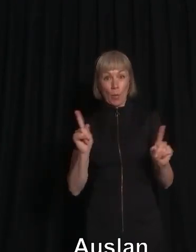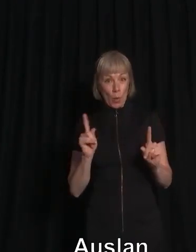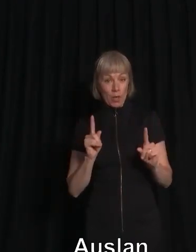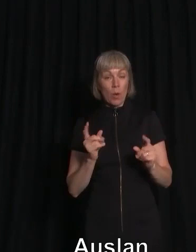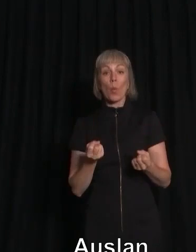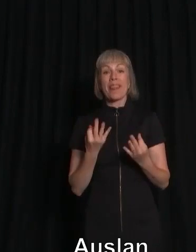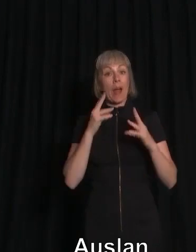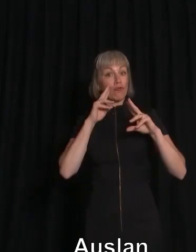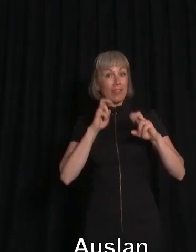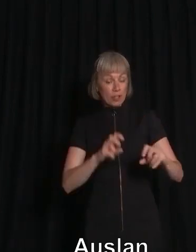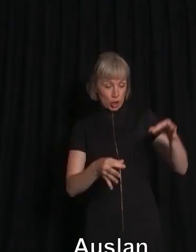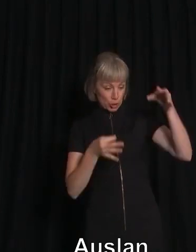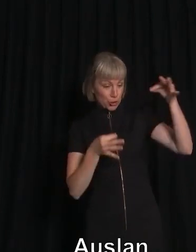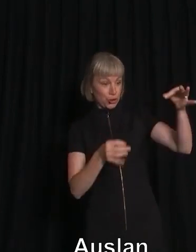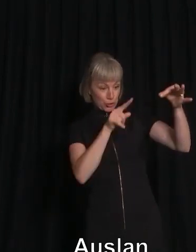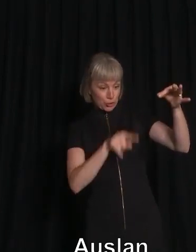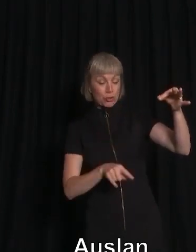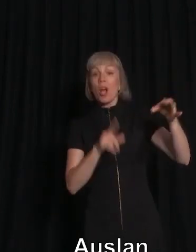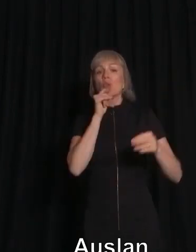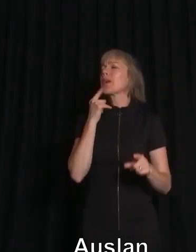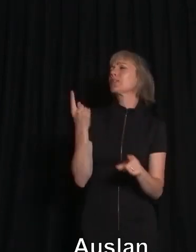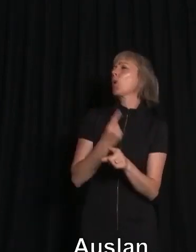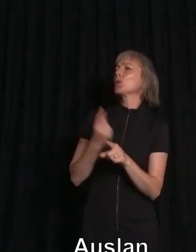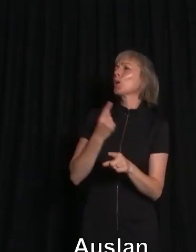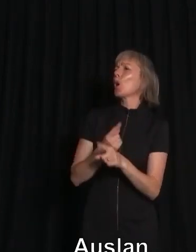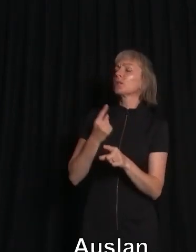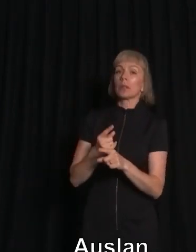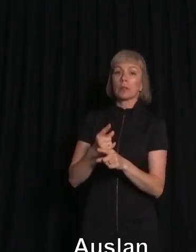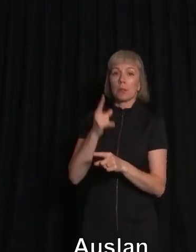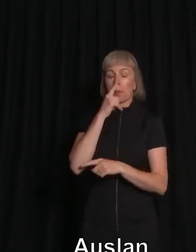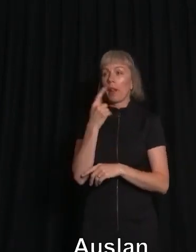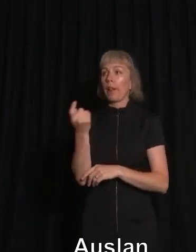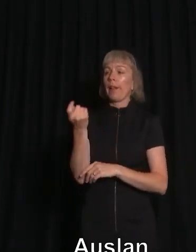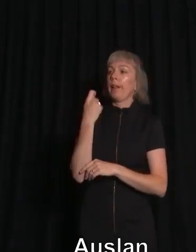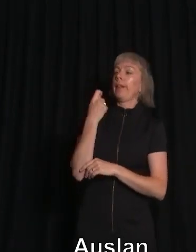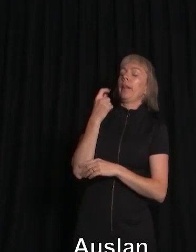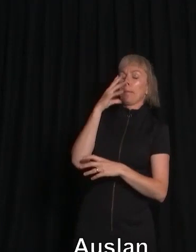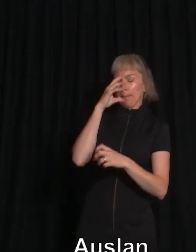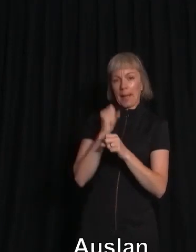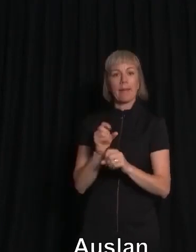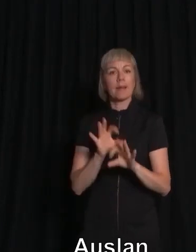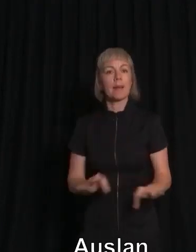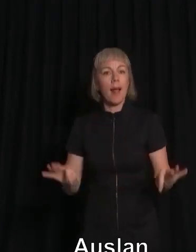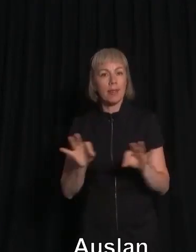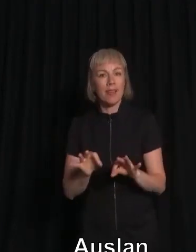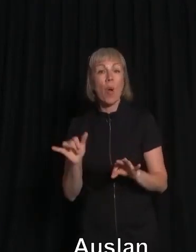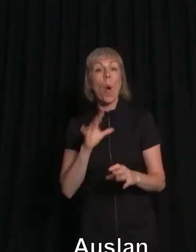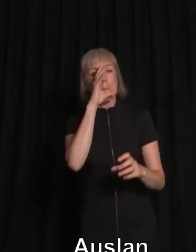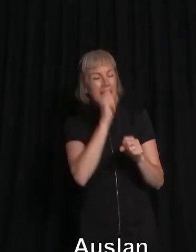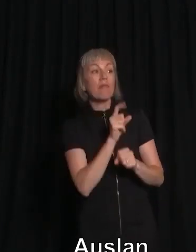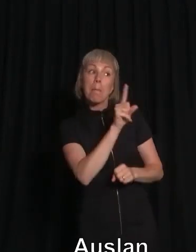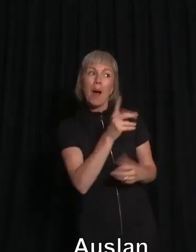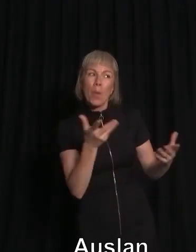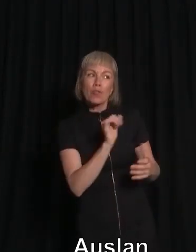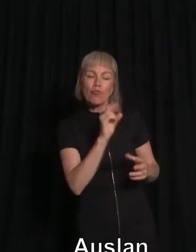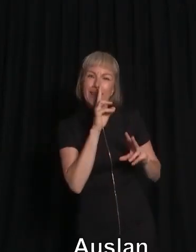research on something, you can talk till you're blue in the face and nobody actually really believes you. Or they believe you, but they're like, yes, but where's